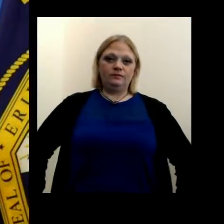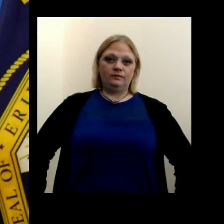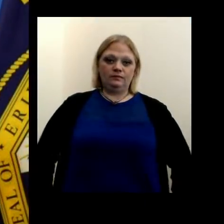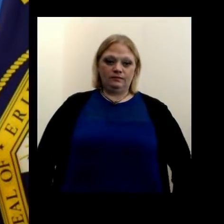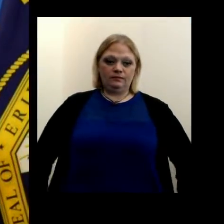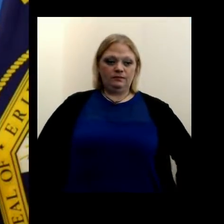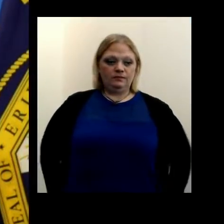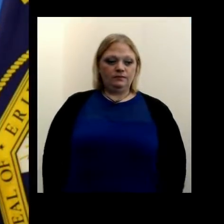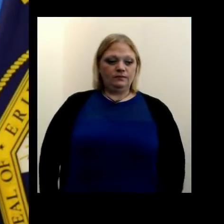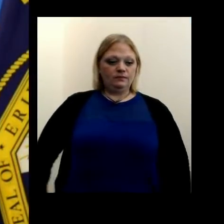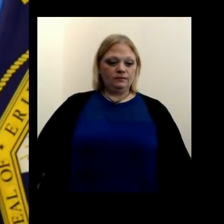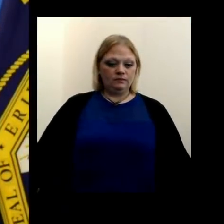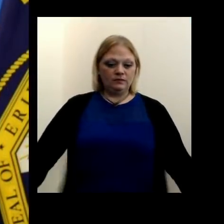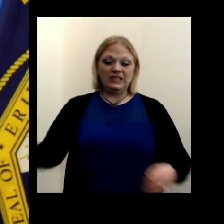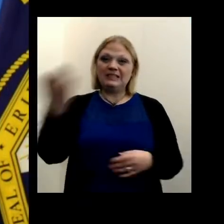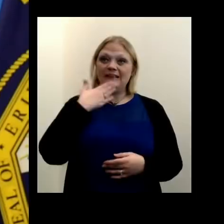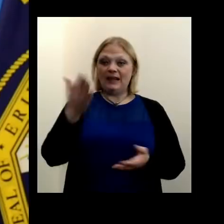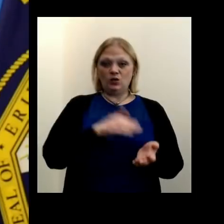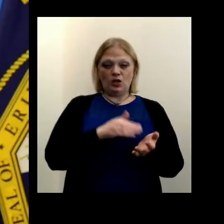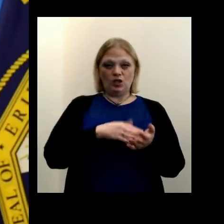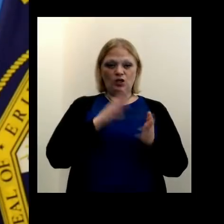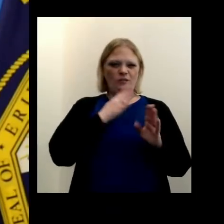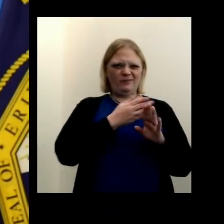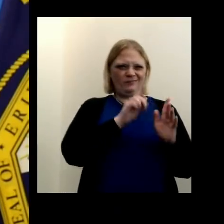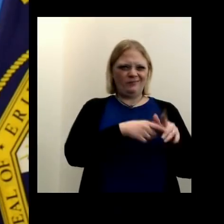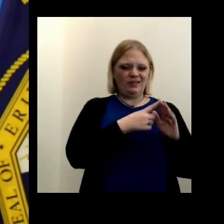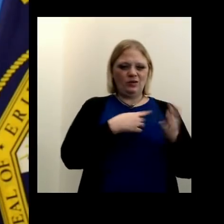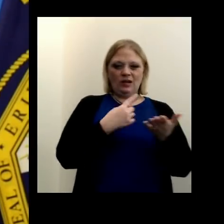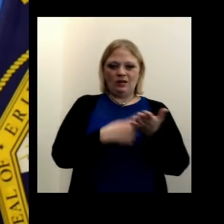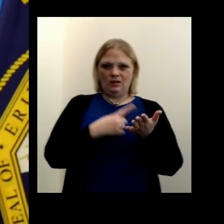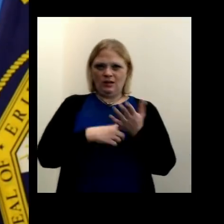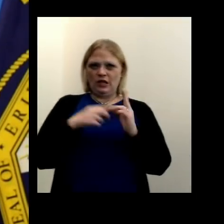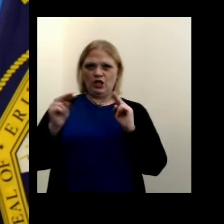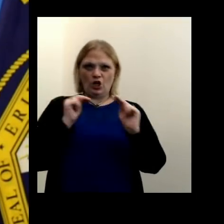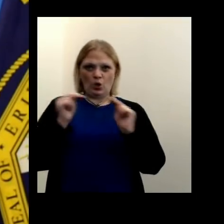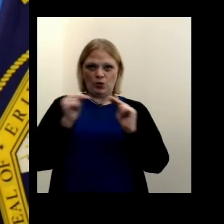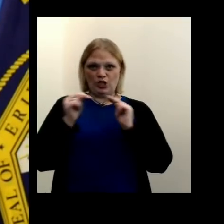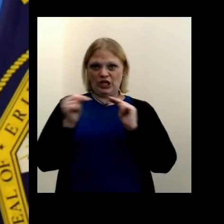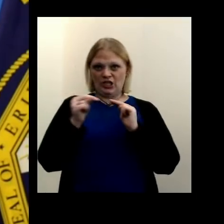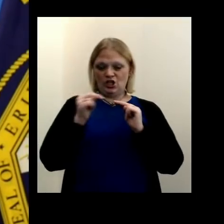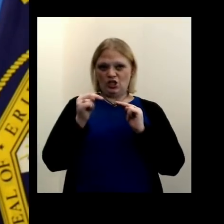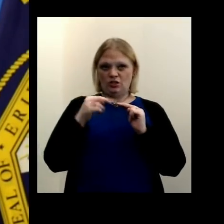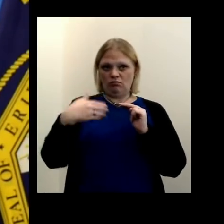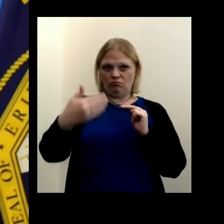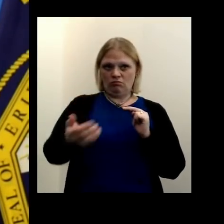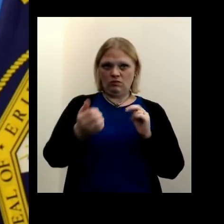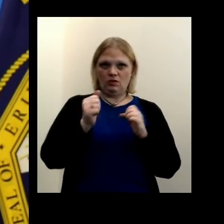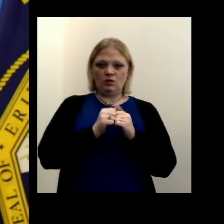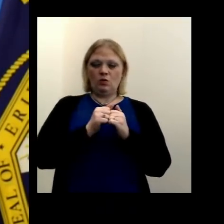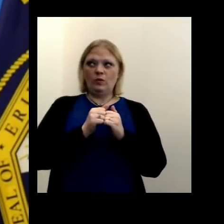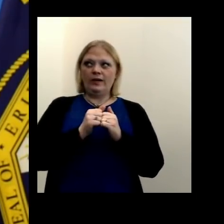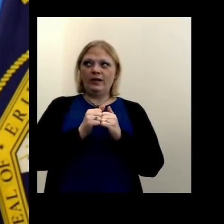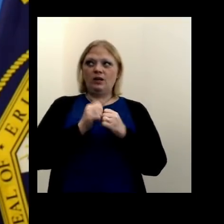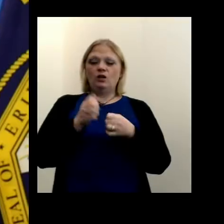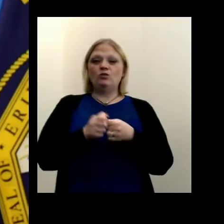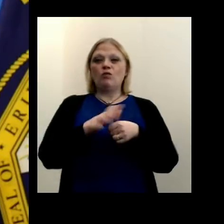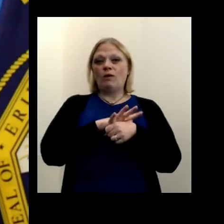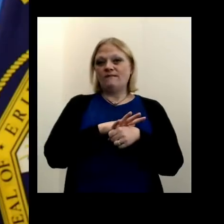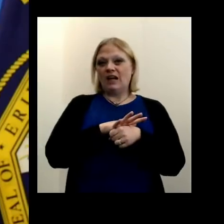Thank you, Dr. Burstein. Before we begin, last week I talked about the negotiations that are ongoing with regards to another round of